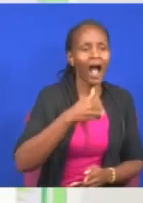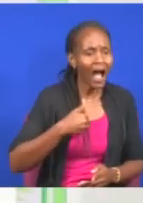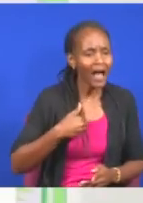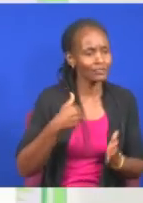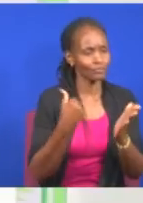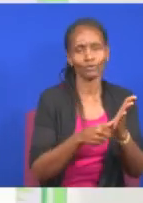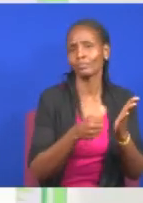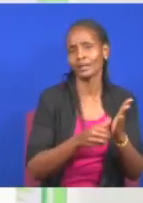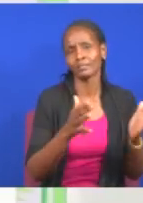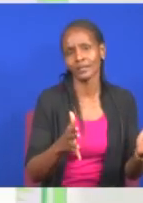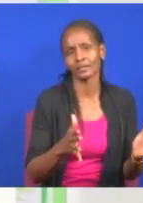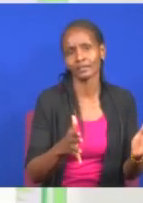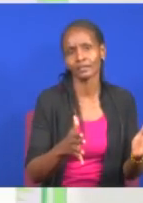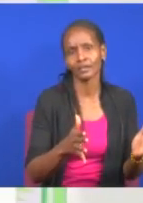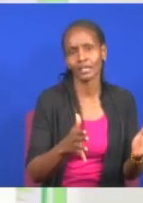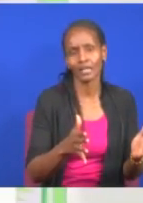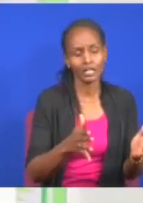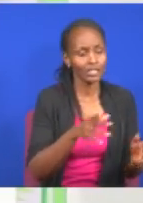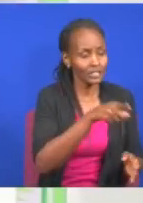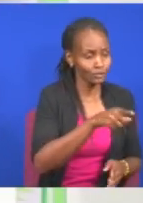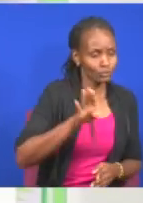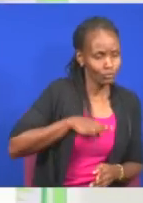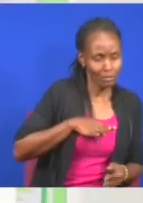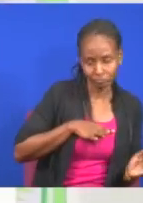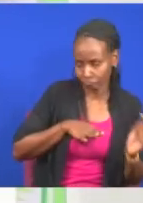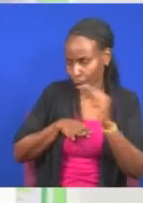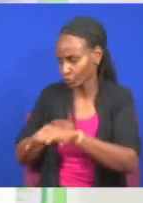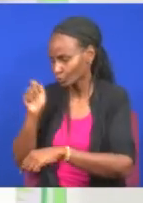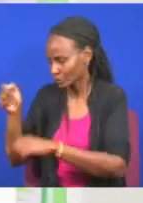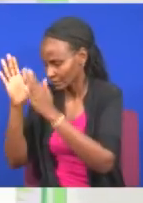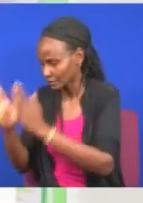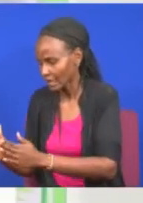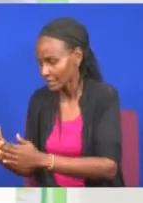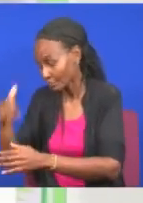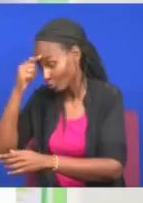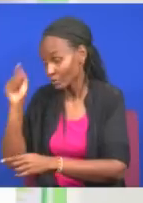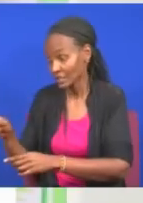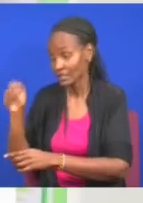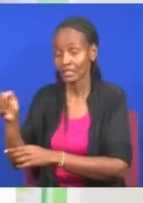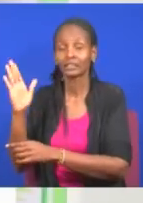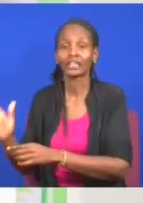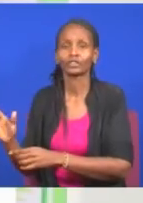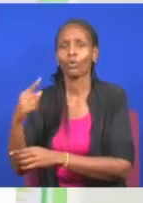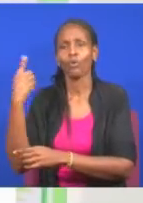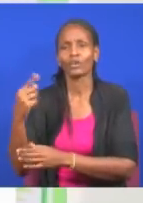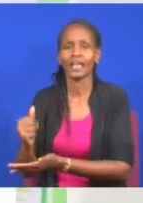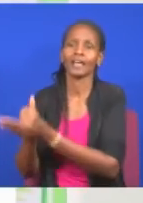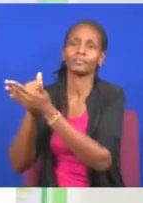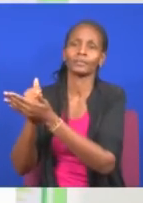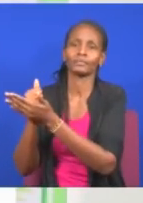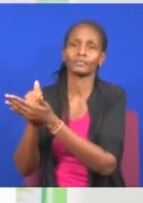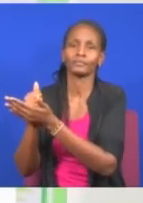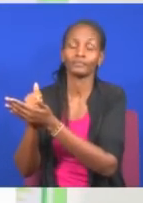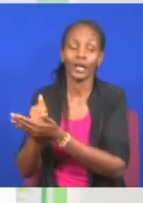problem. And he used to go to the judge because the judge was the only one who could help the widow. Now the